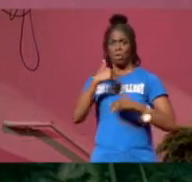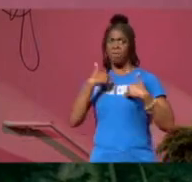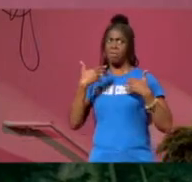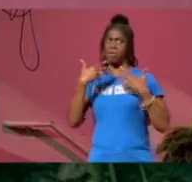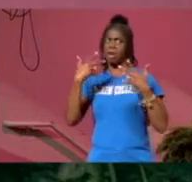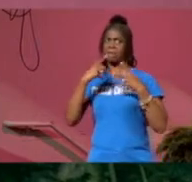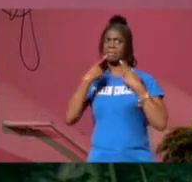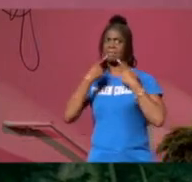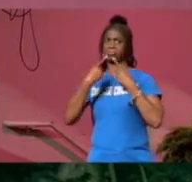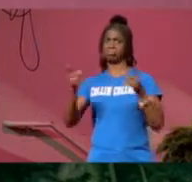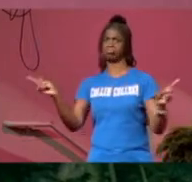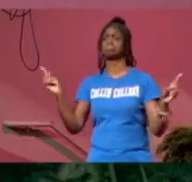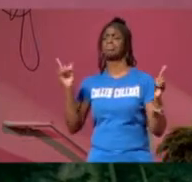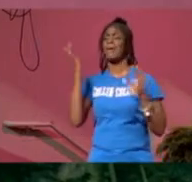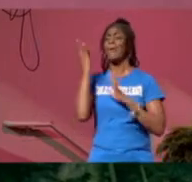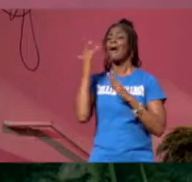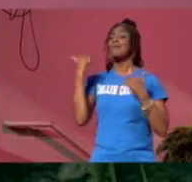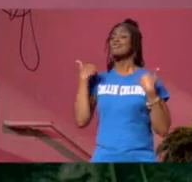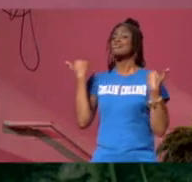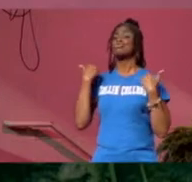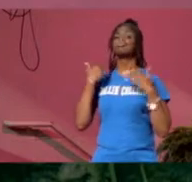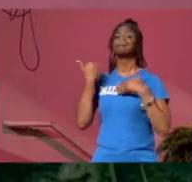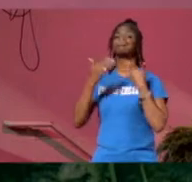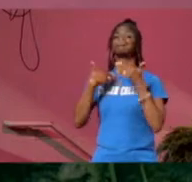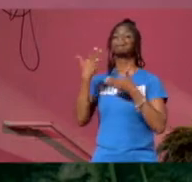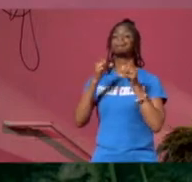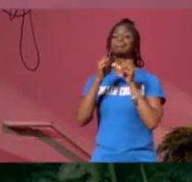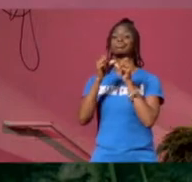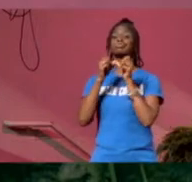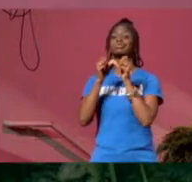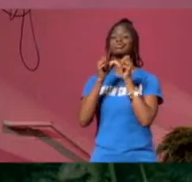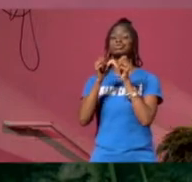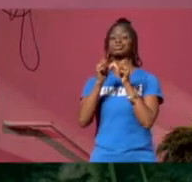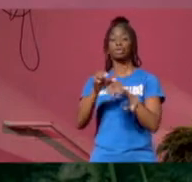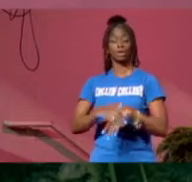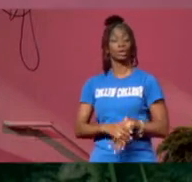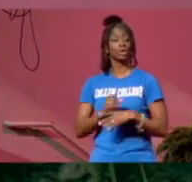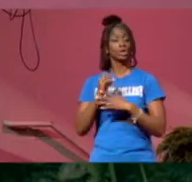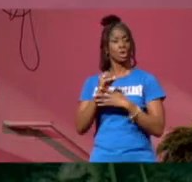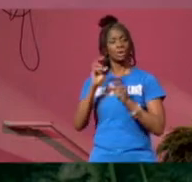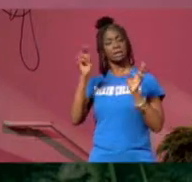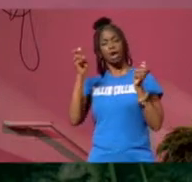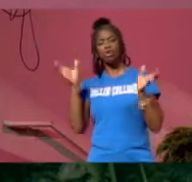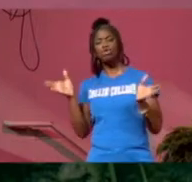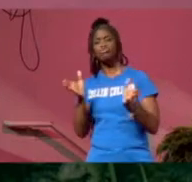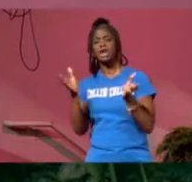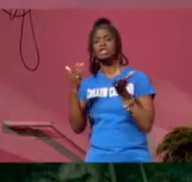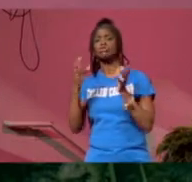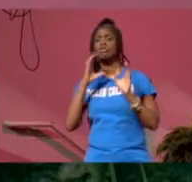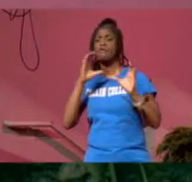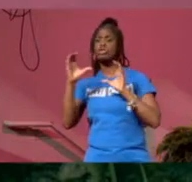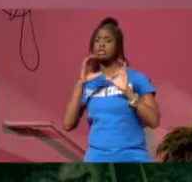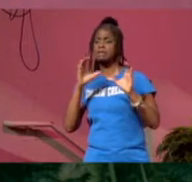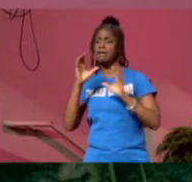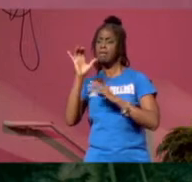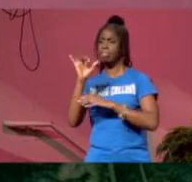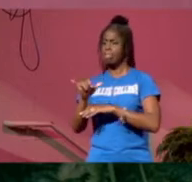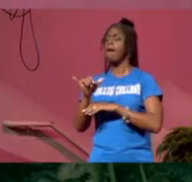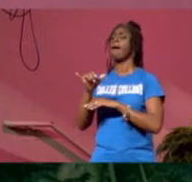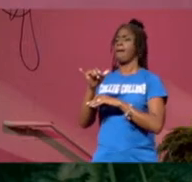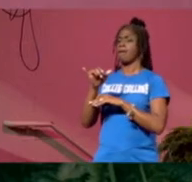stuff. You just don't know. Yeah. Courageous Conversations live. Last week we hosted an important conversation that